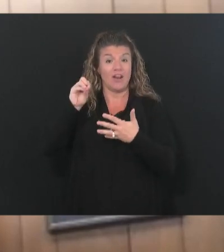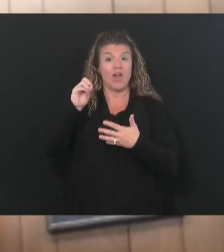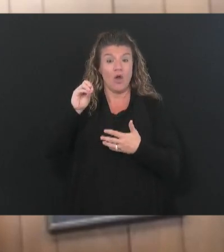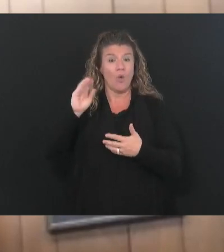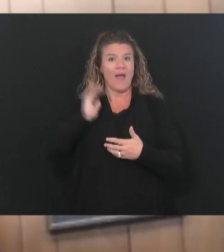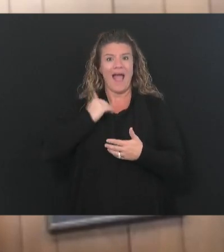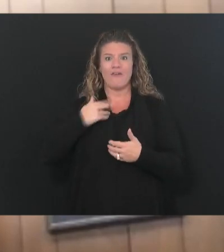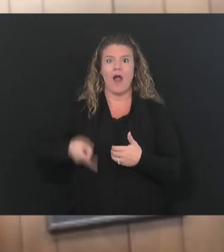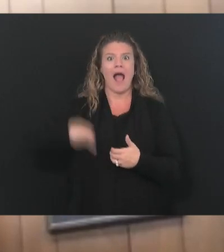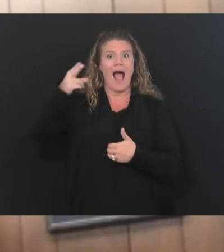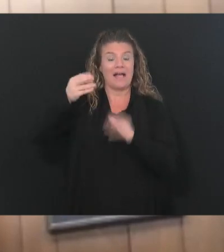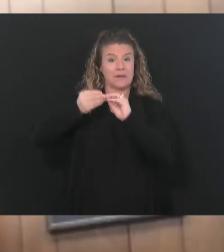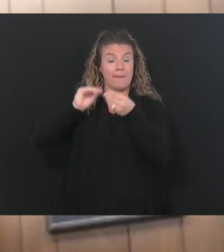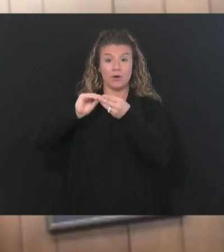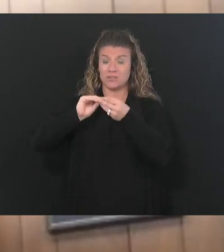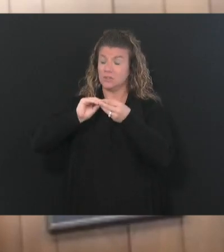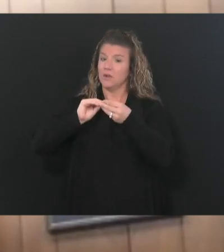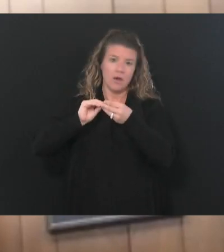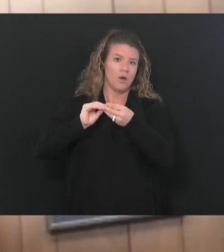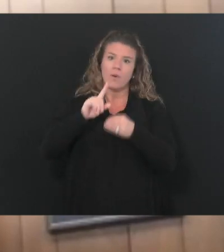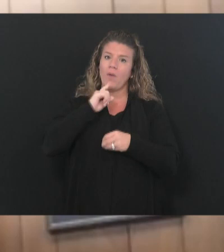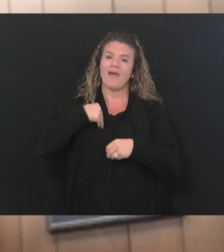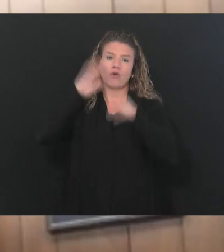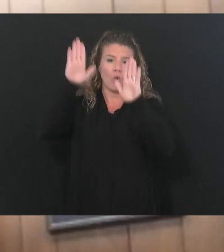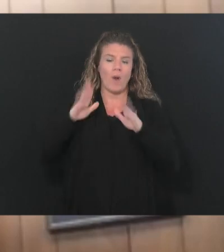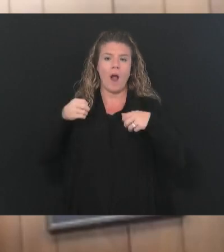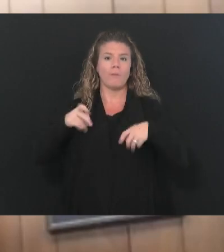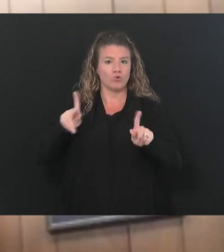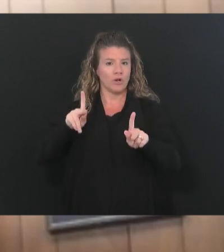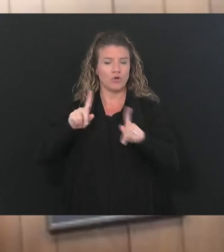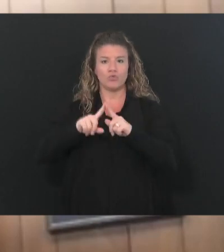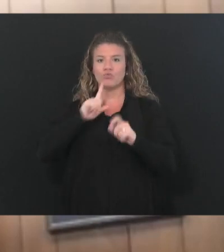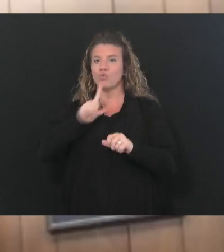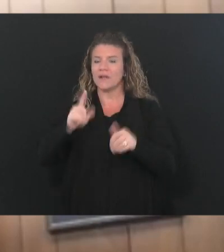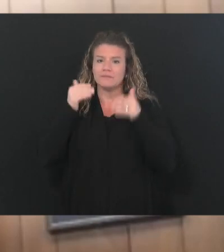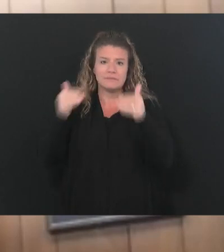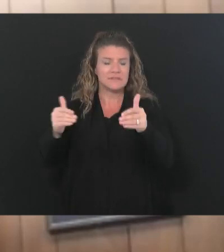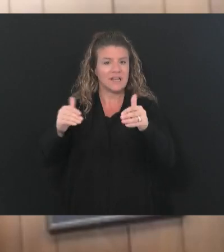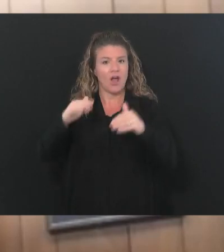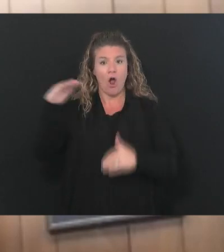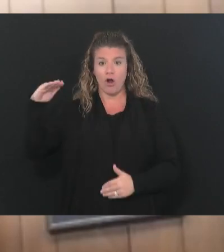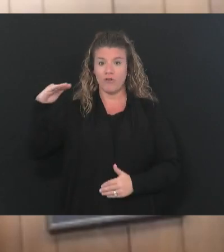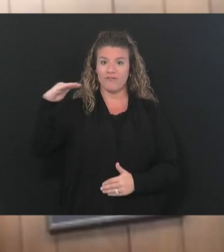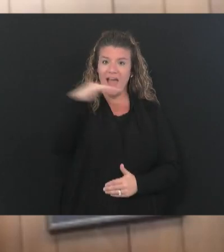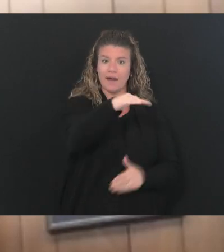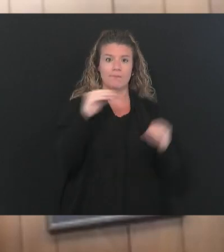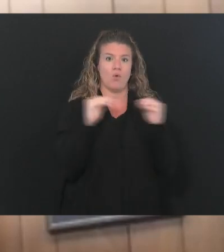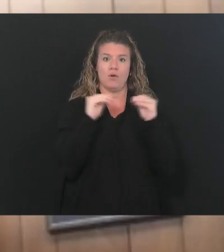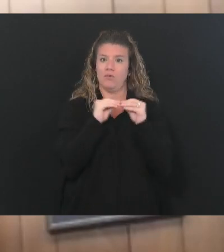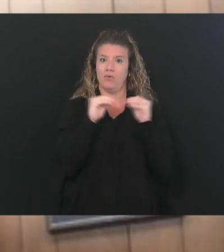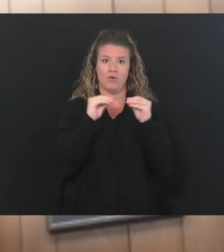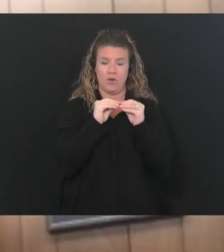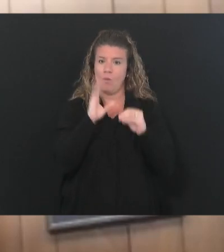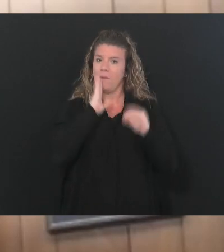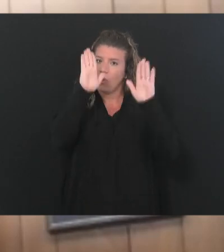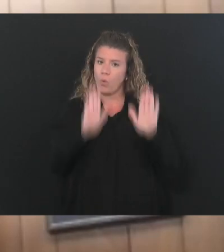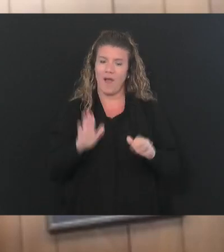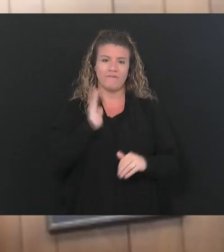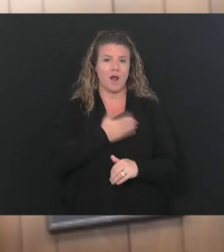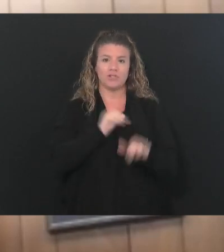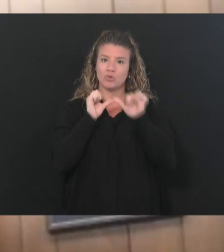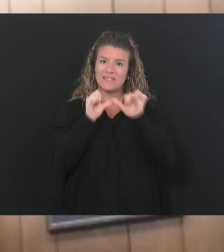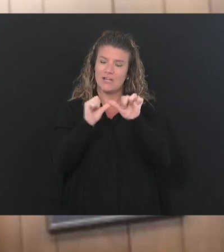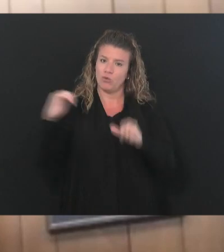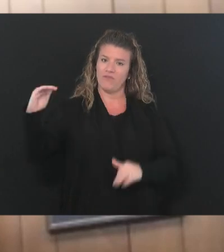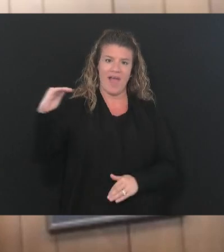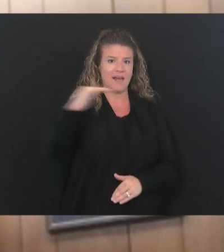highest numbers, we have a great opportunity to really even flatten this curve even more, which will be great for us as the state of